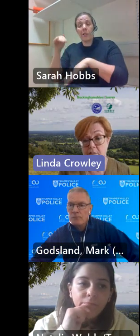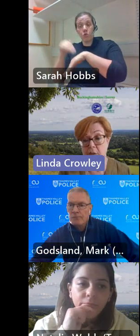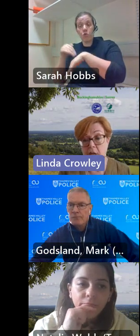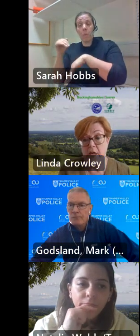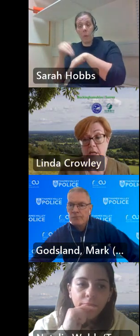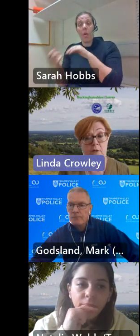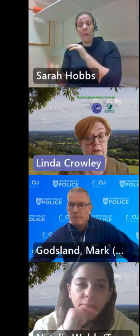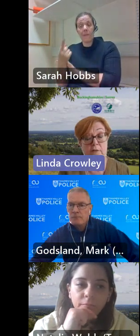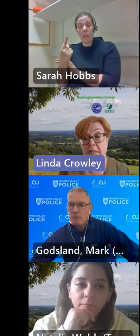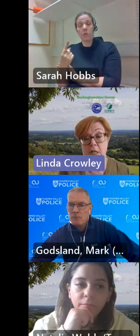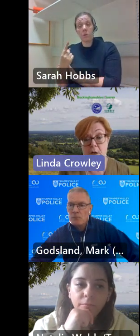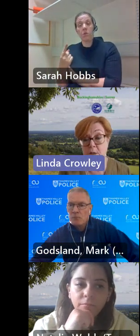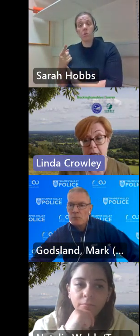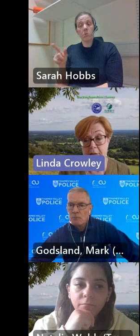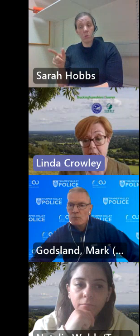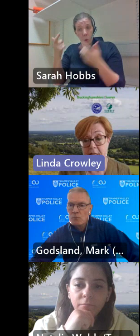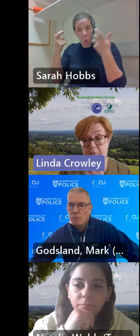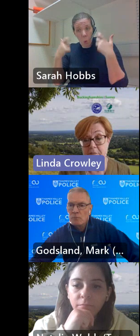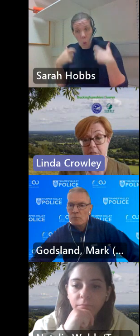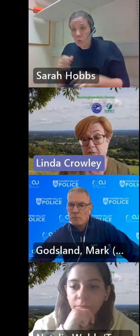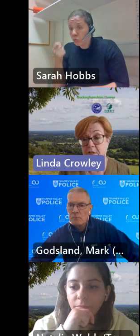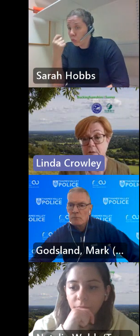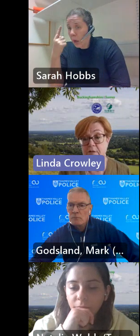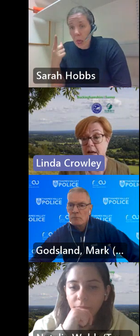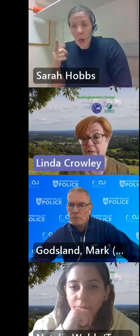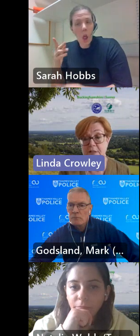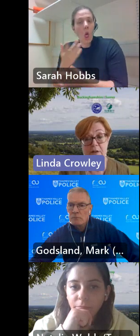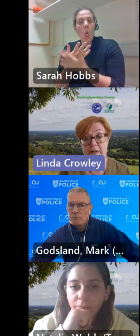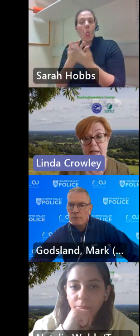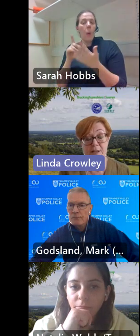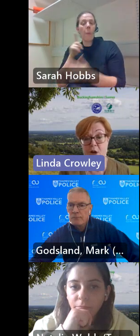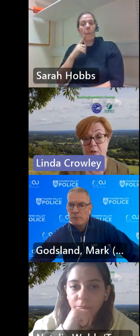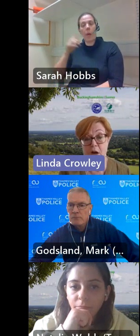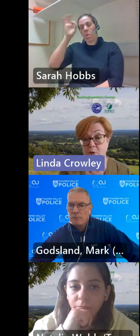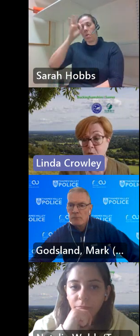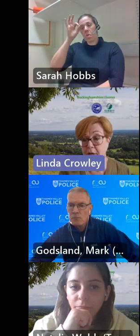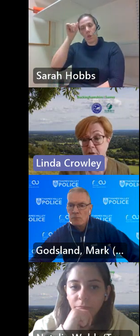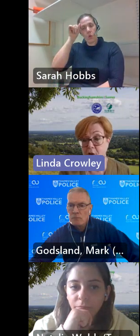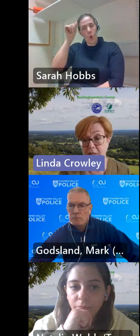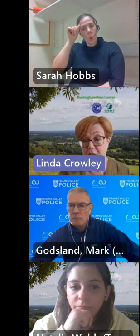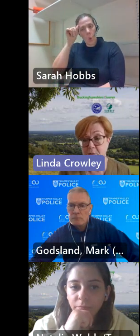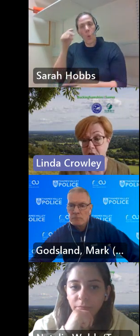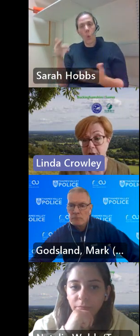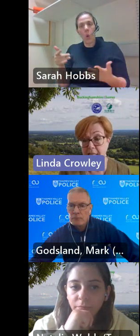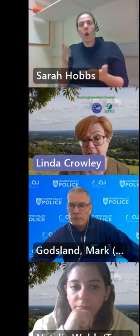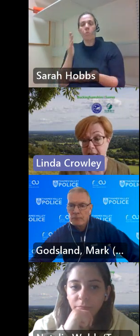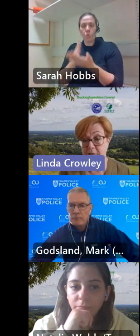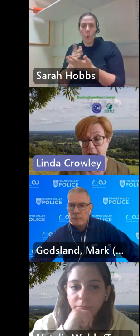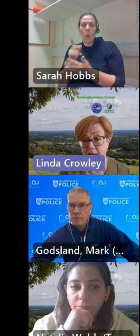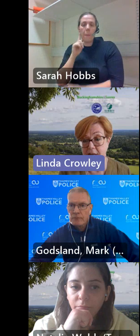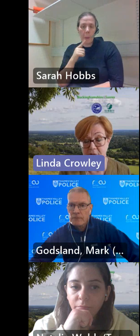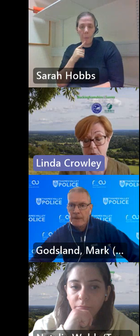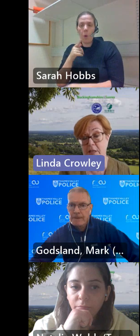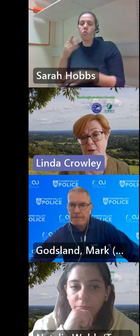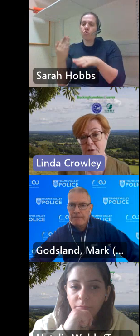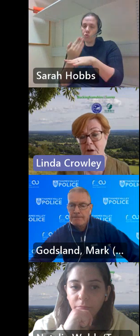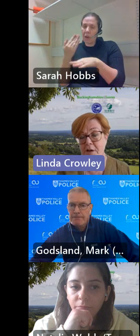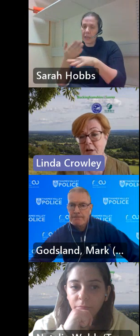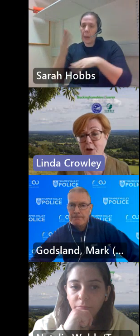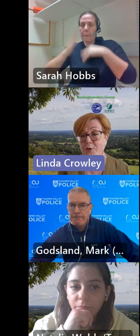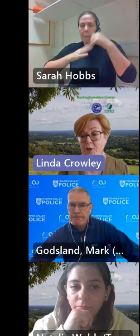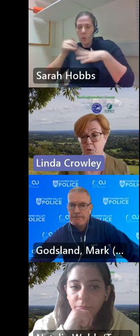offence. Now, not everybody knows about it. So to be fair, there's very, you know, I'm sure there are legitimate traders out there. Well,